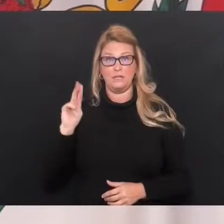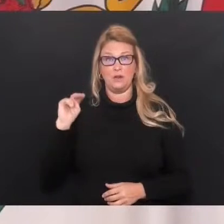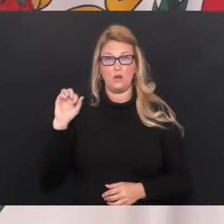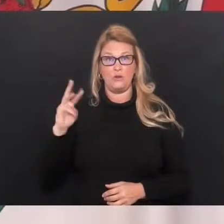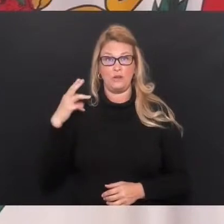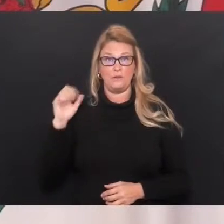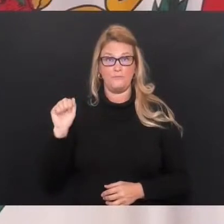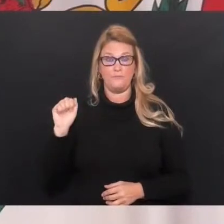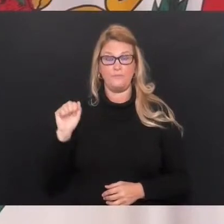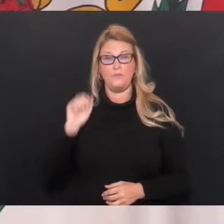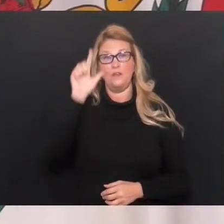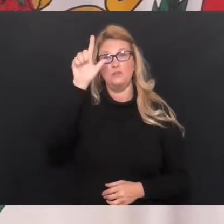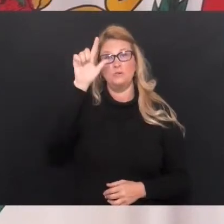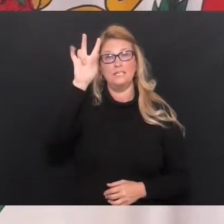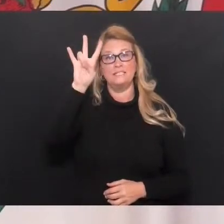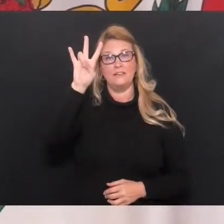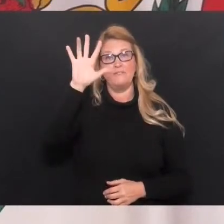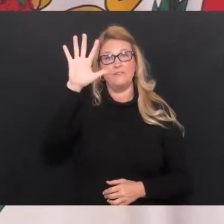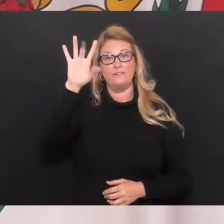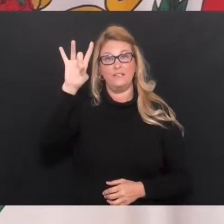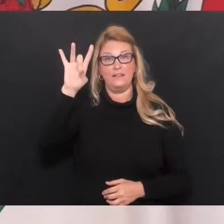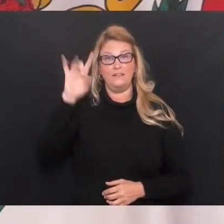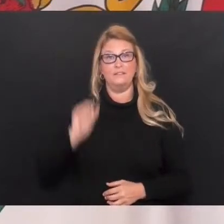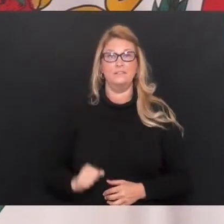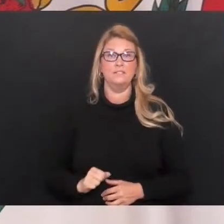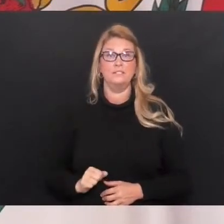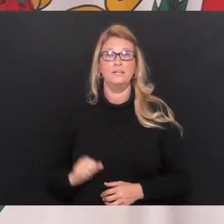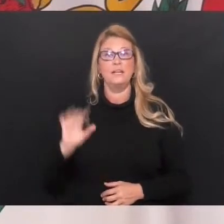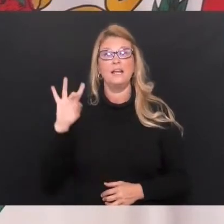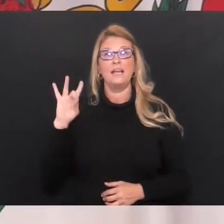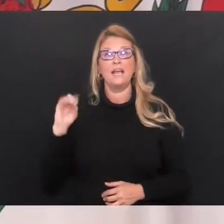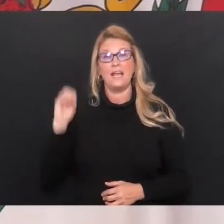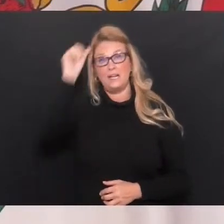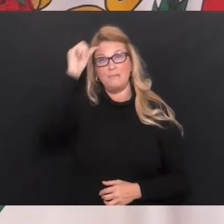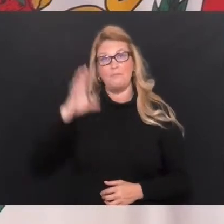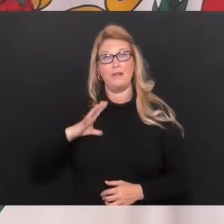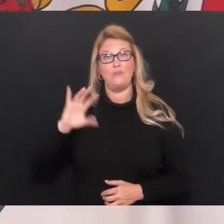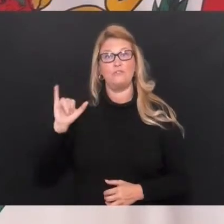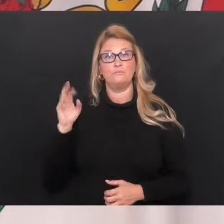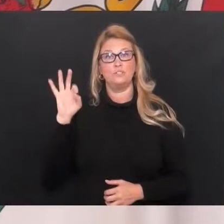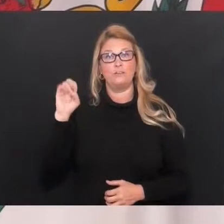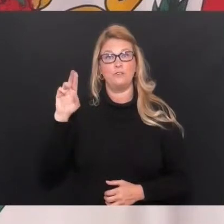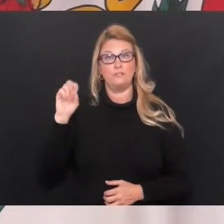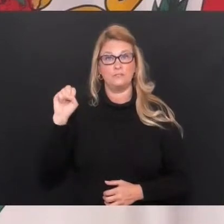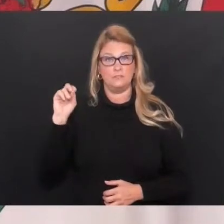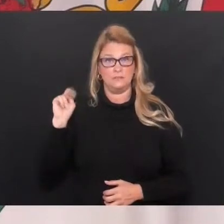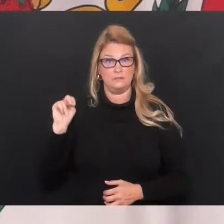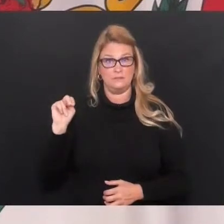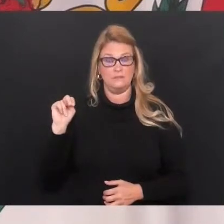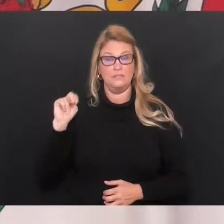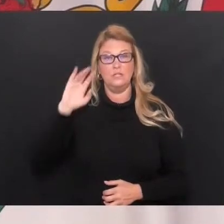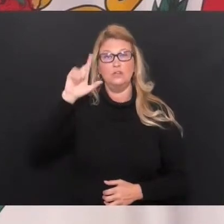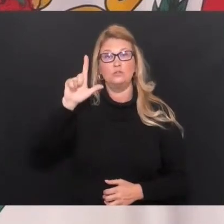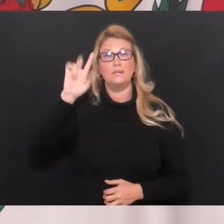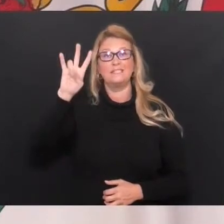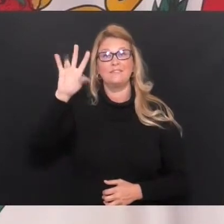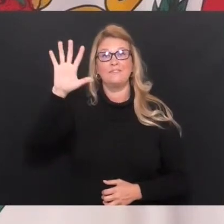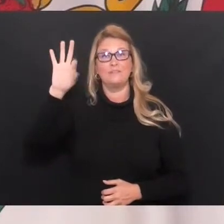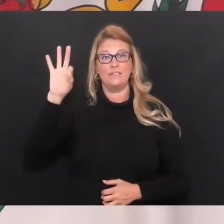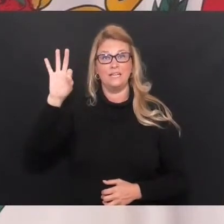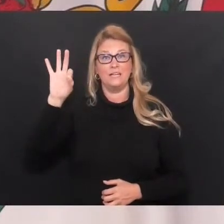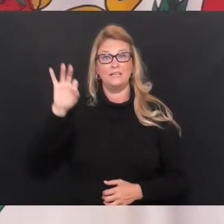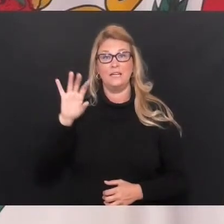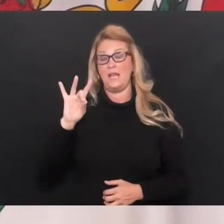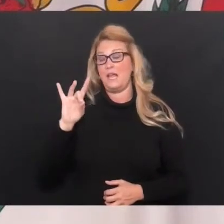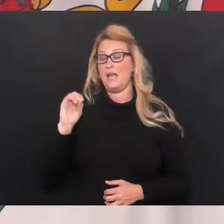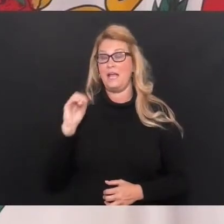County. Our 2,758th death is an 80-year-old male from Jefferson County. Our 2,759th death is